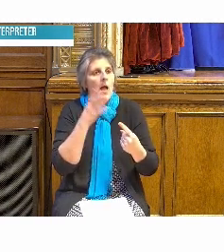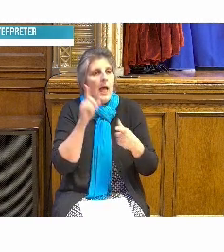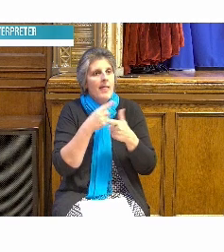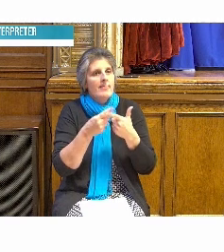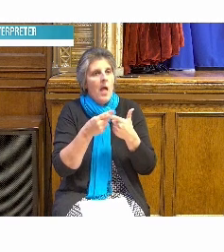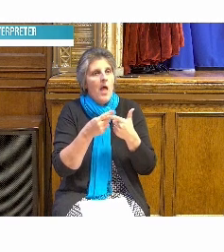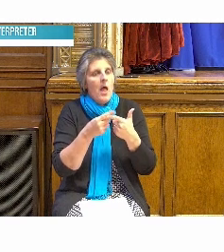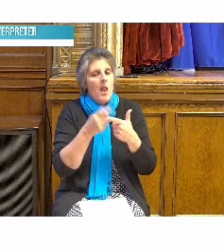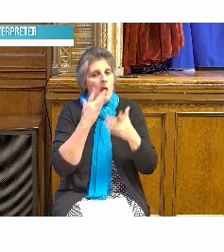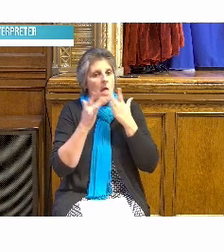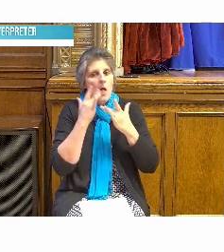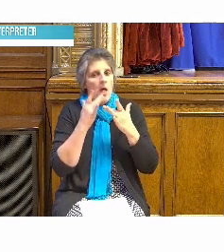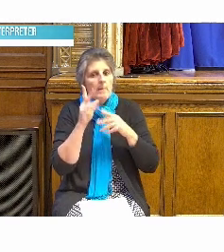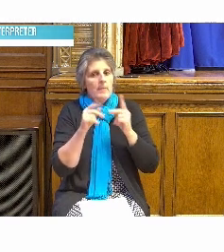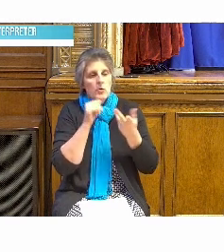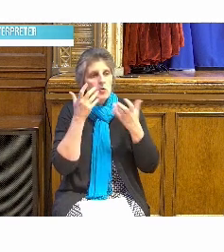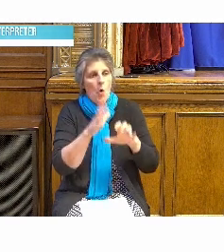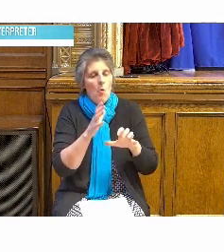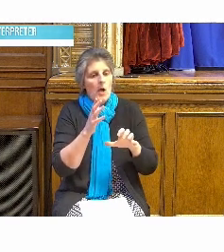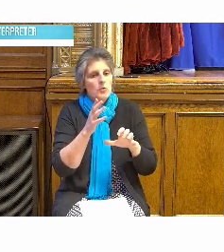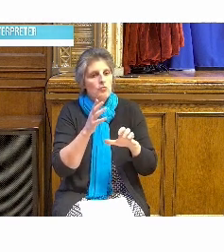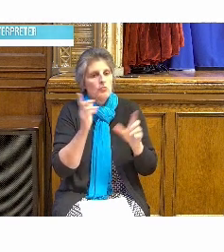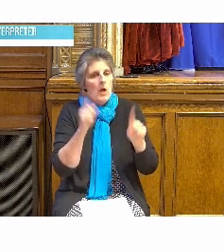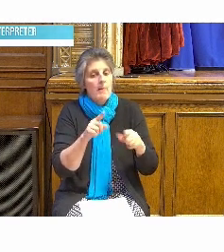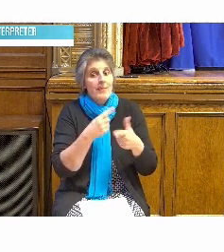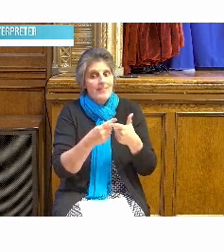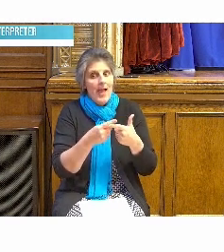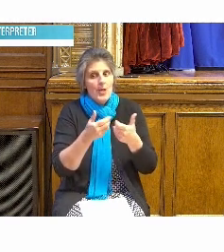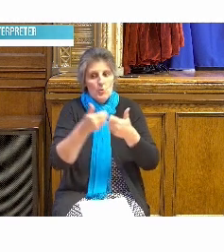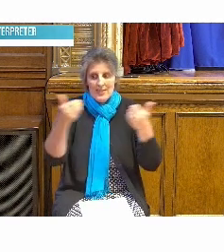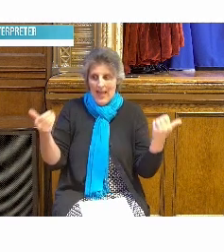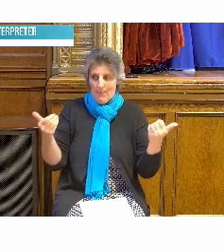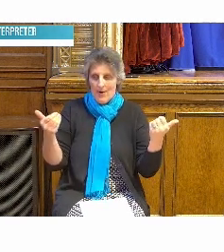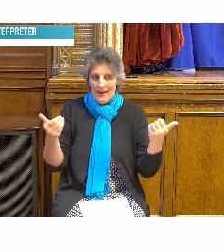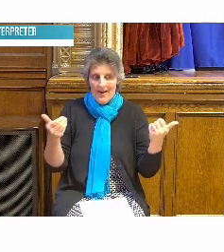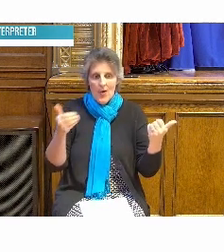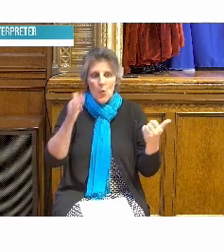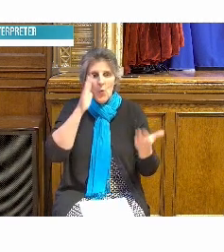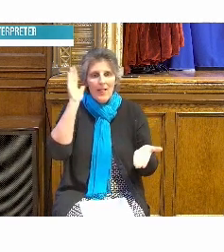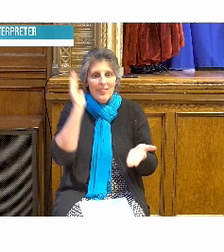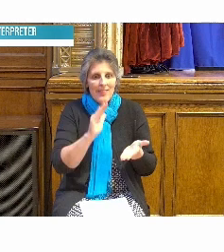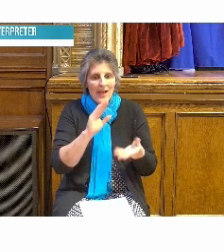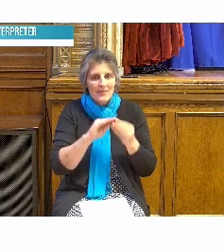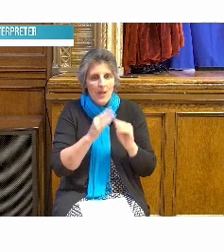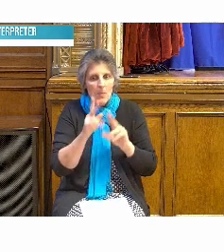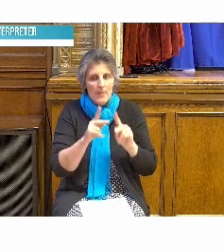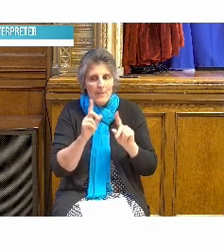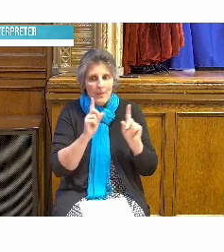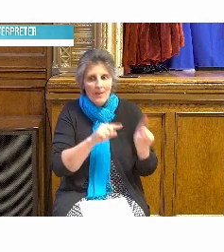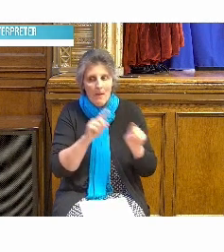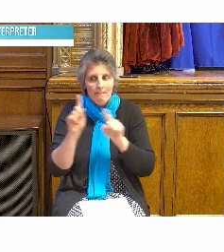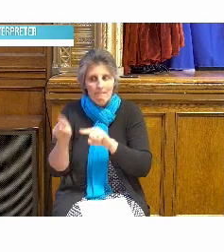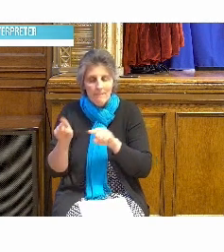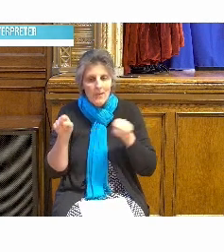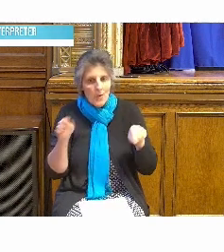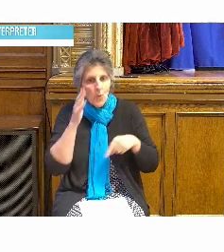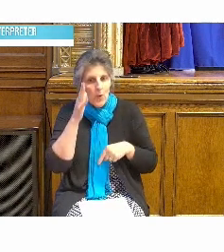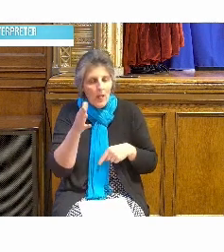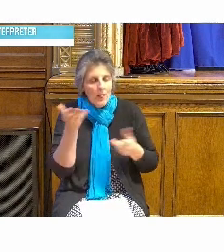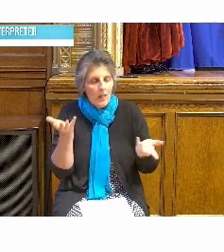meetings, you'll likely have more difficulty for attendance, at getting attendance, a